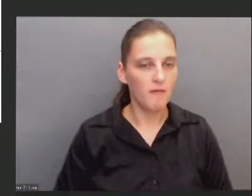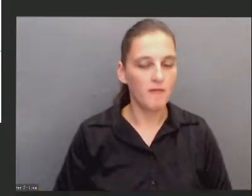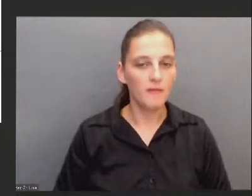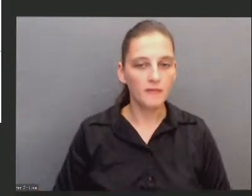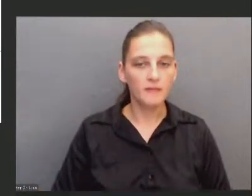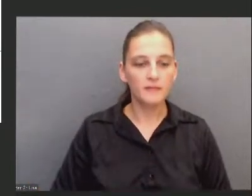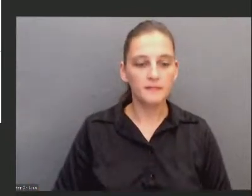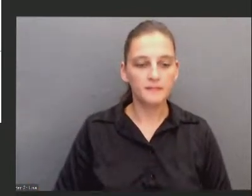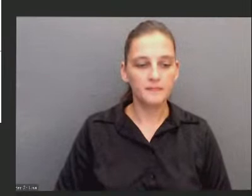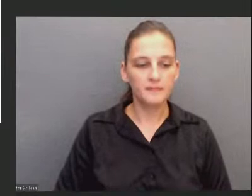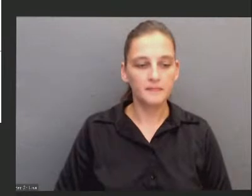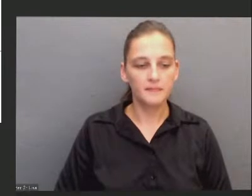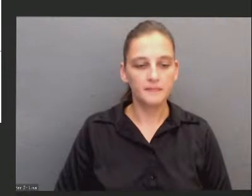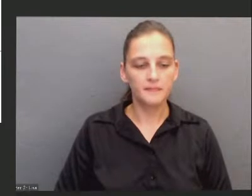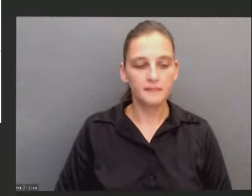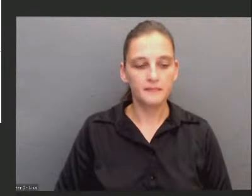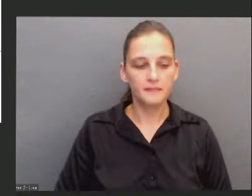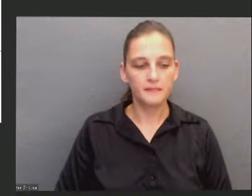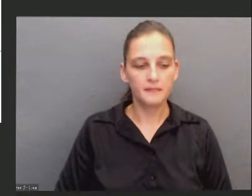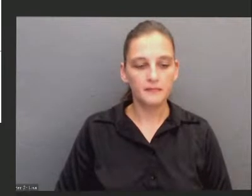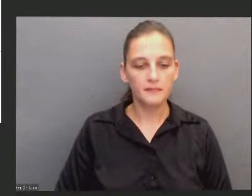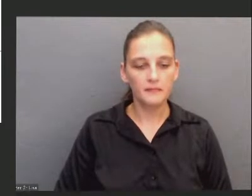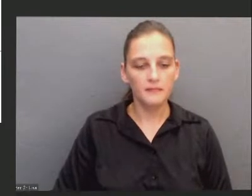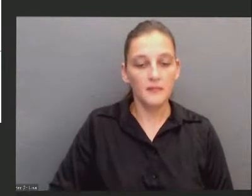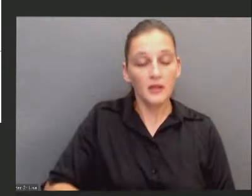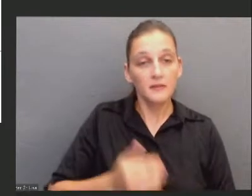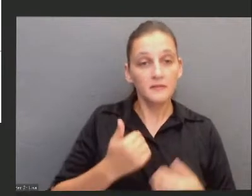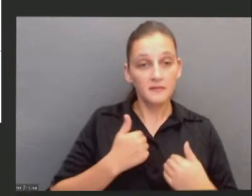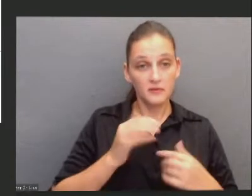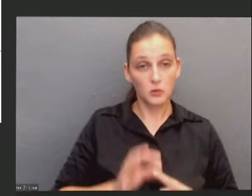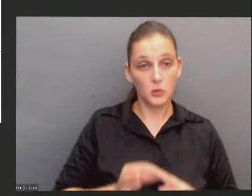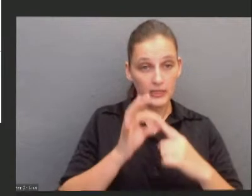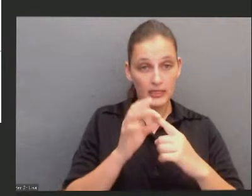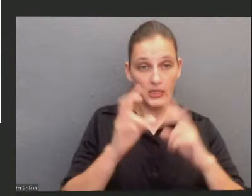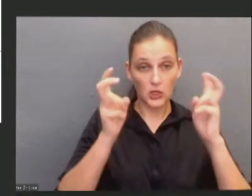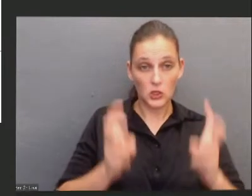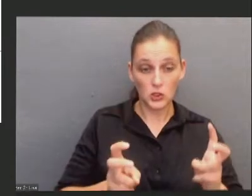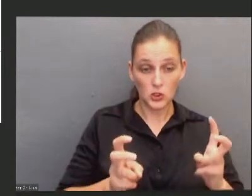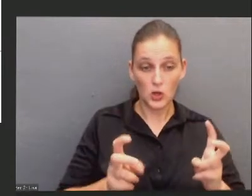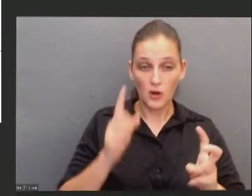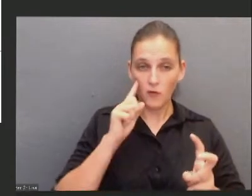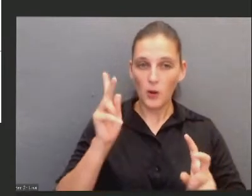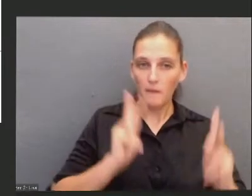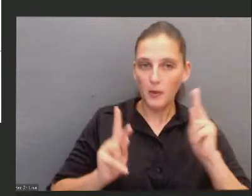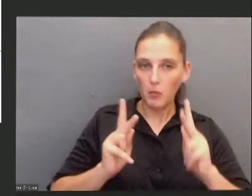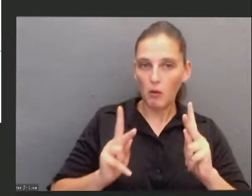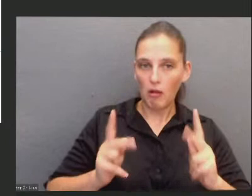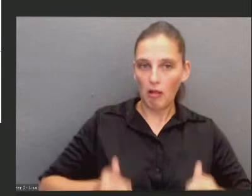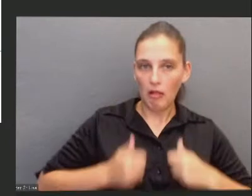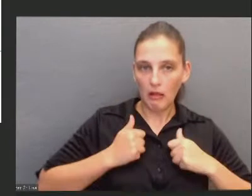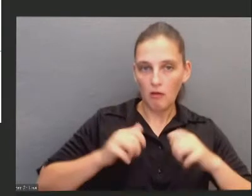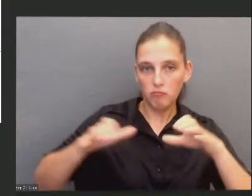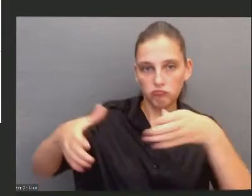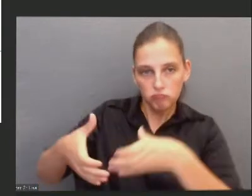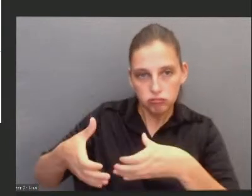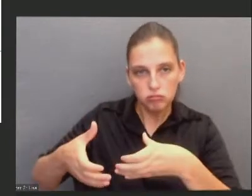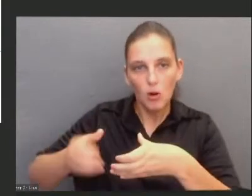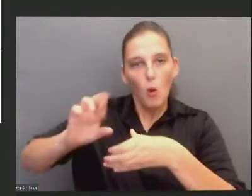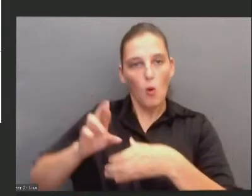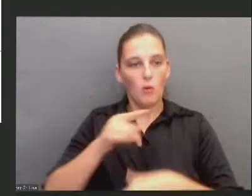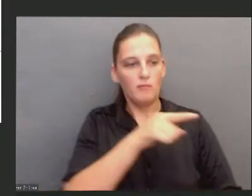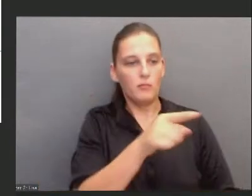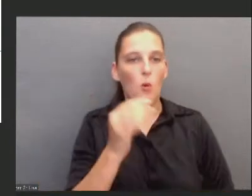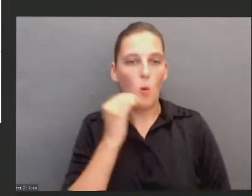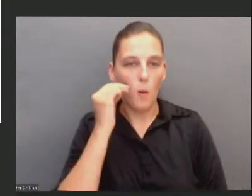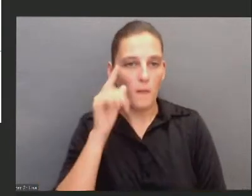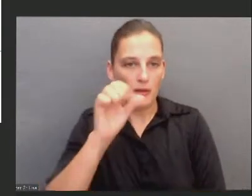Next, there are unique issues facing people in congregate settings and experiencing homelessness.